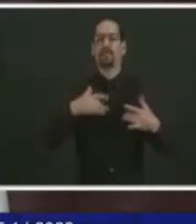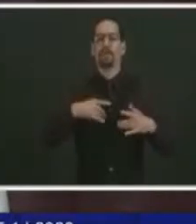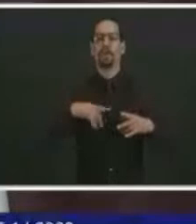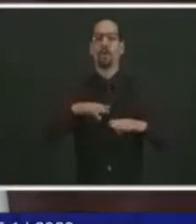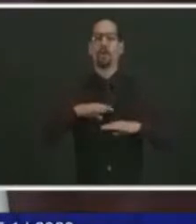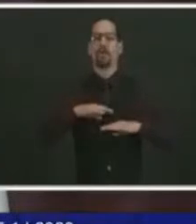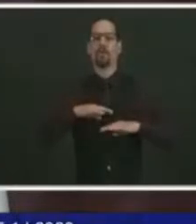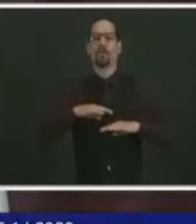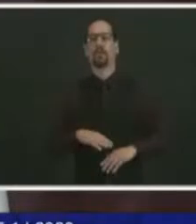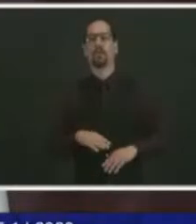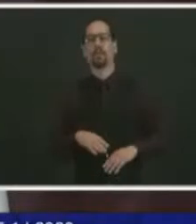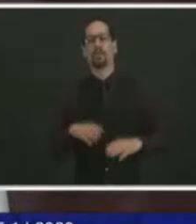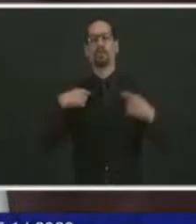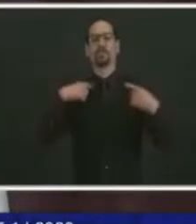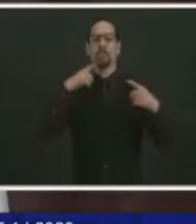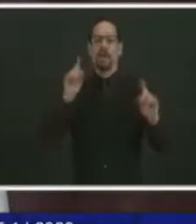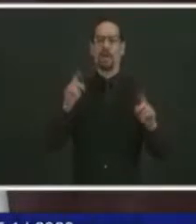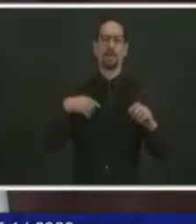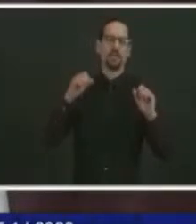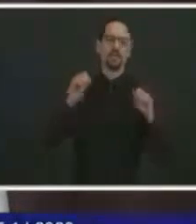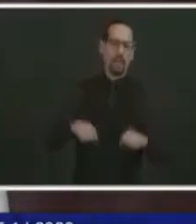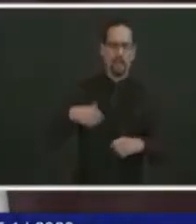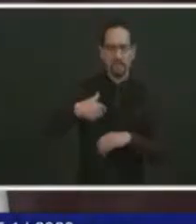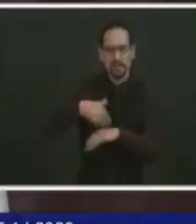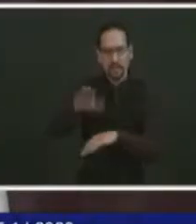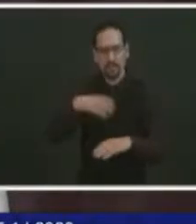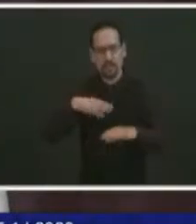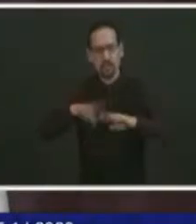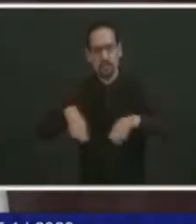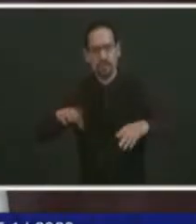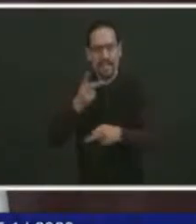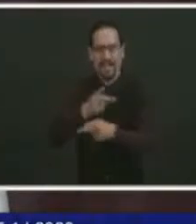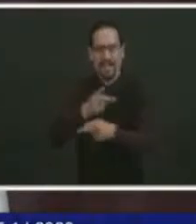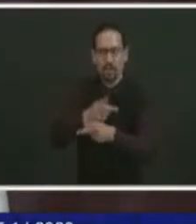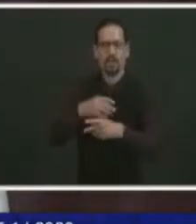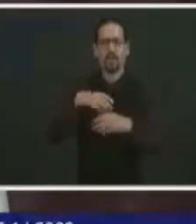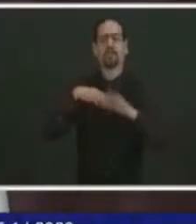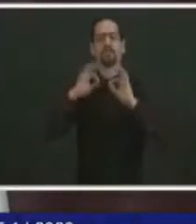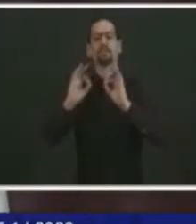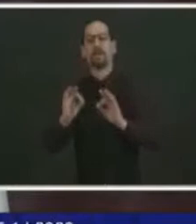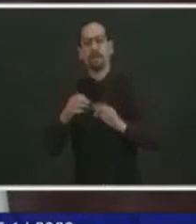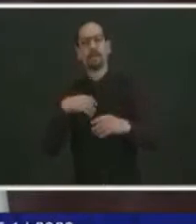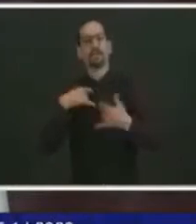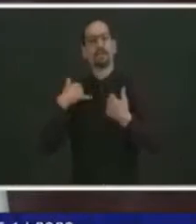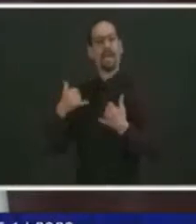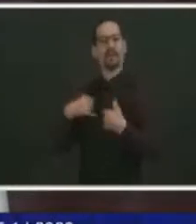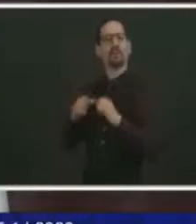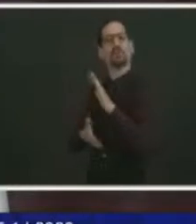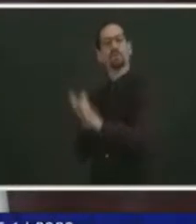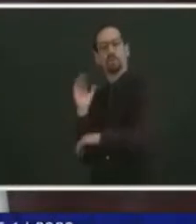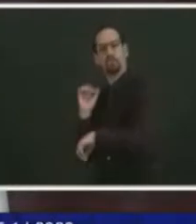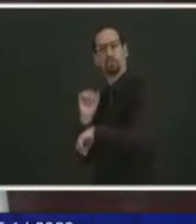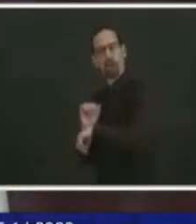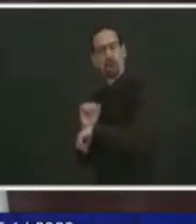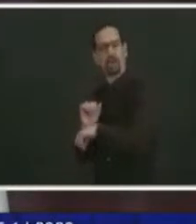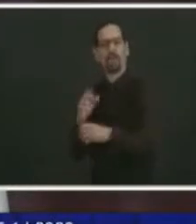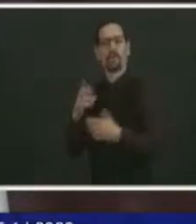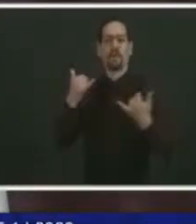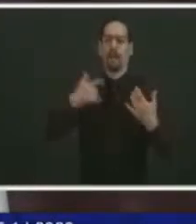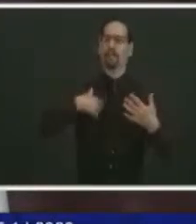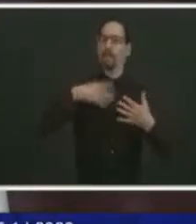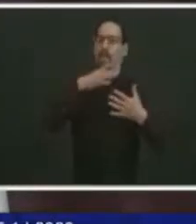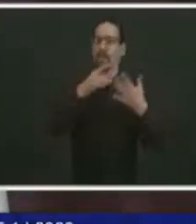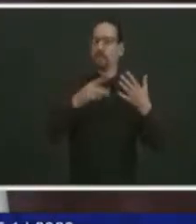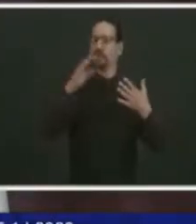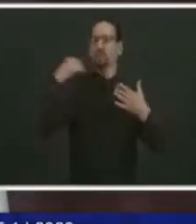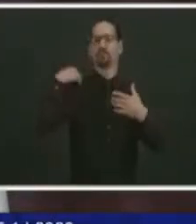parents out there when I say child care centers are opening. Because although the babysitting options have been kind of the way